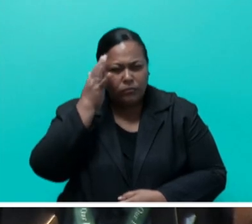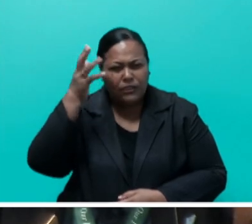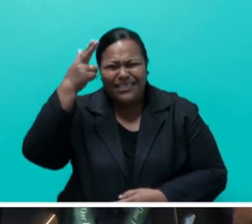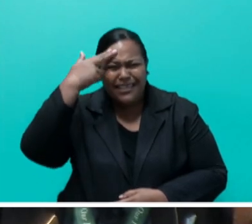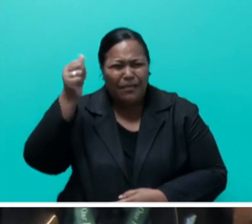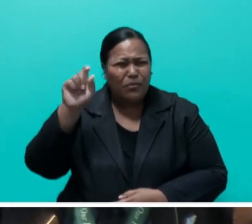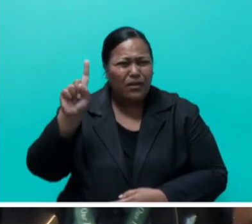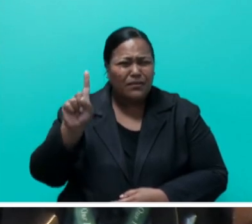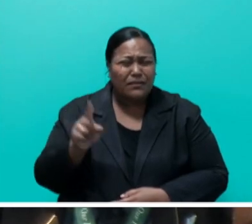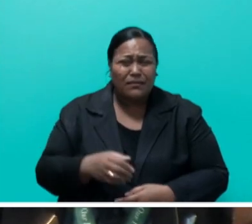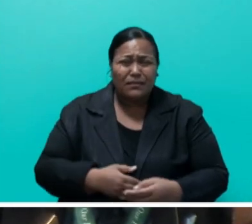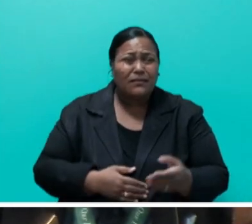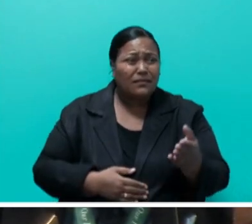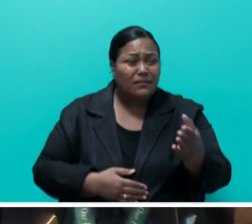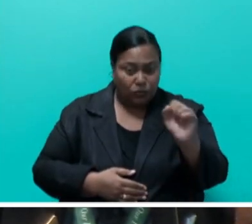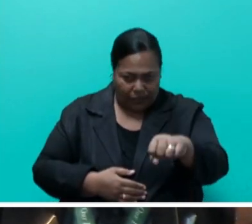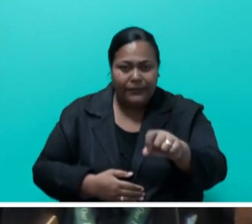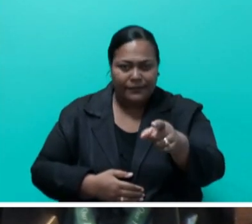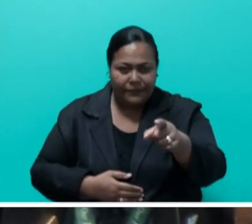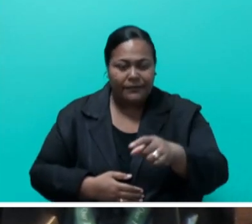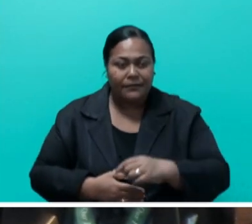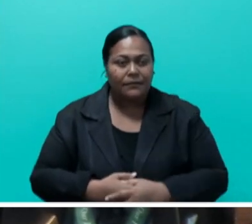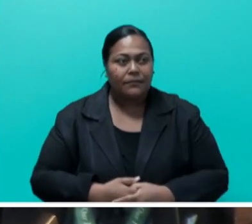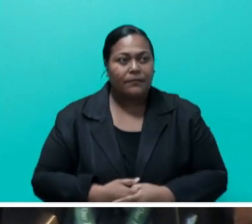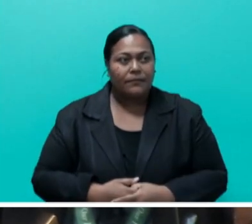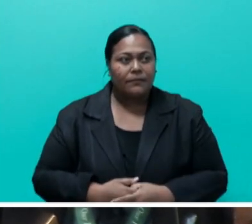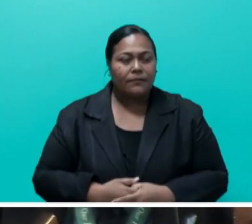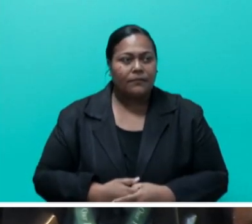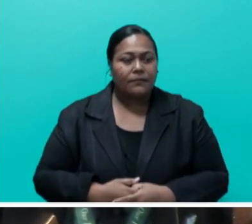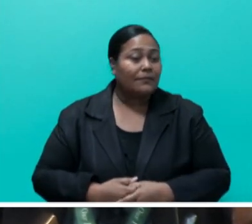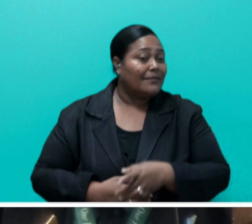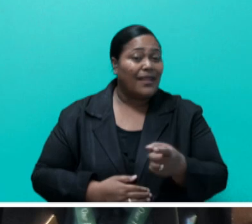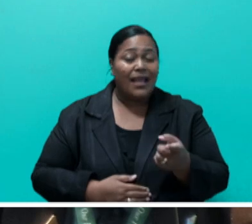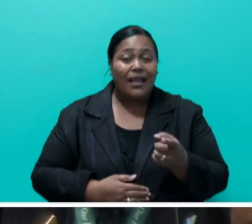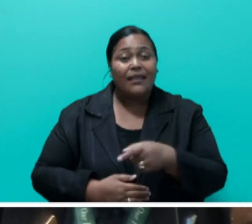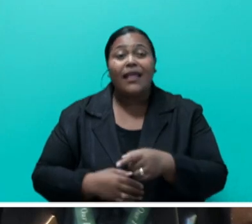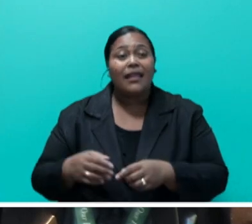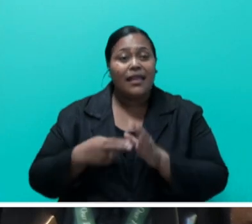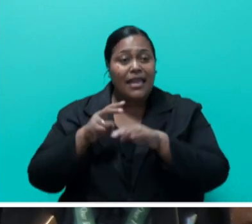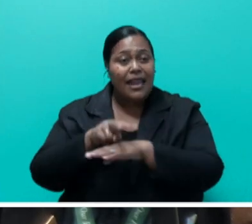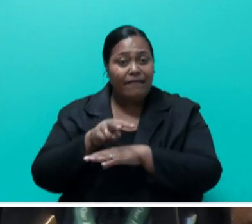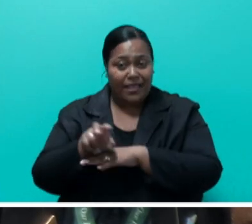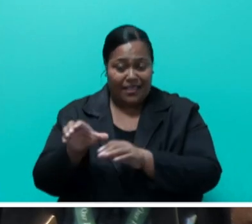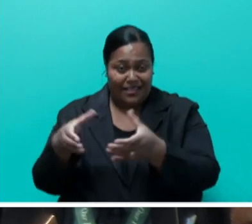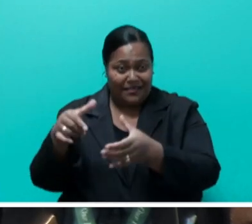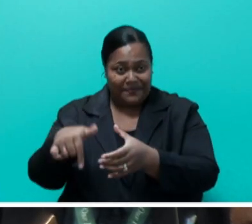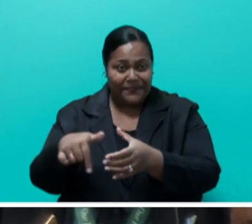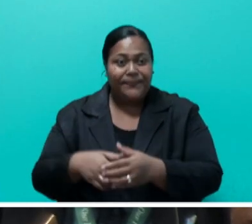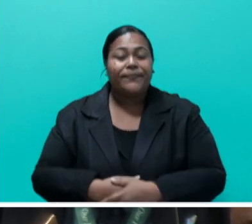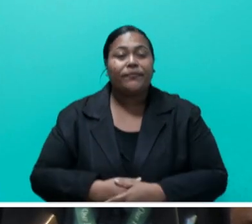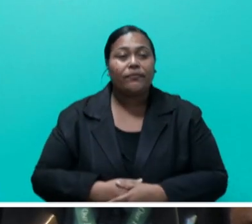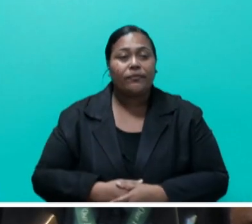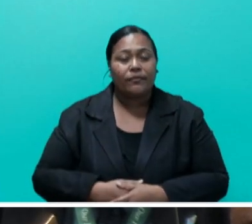the, right, yeah. It's down in the Navy, and for the members' information,